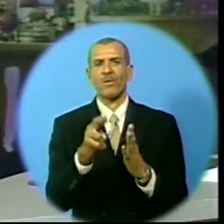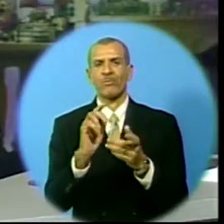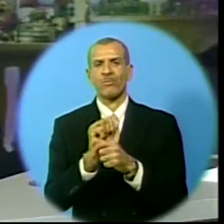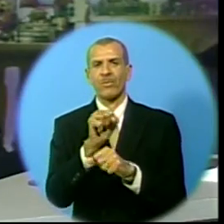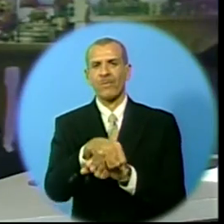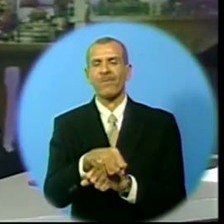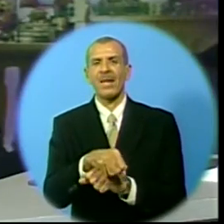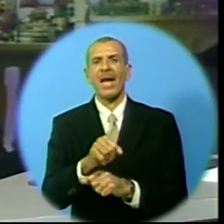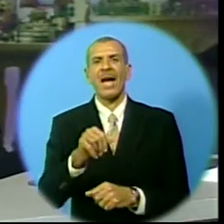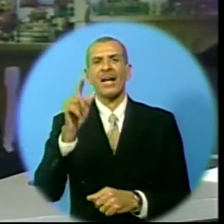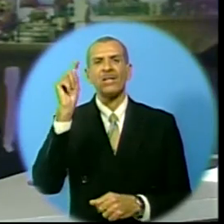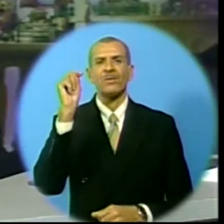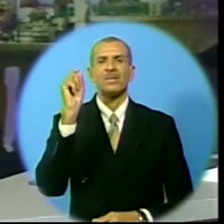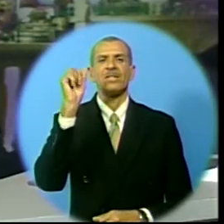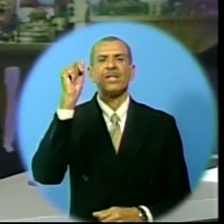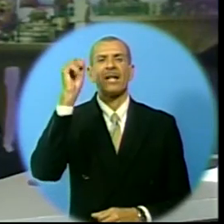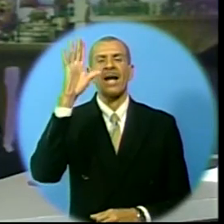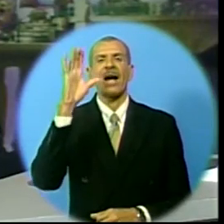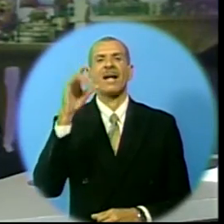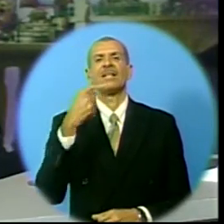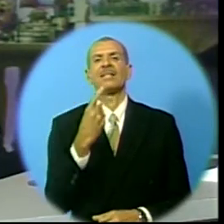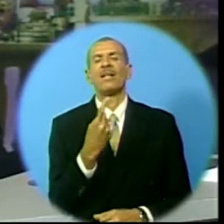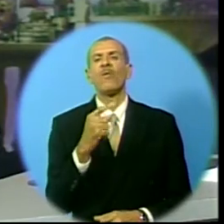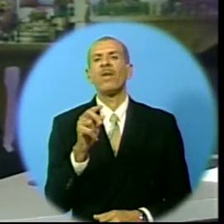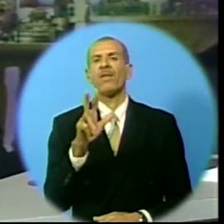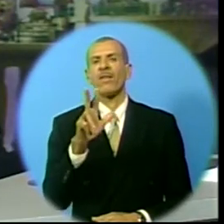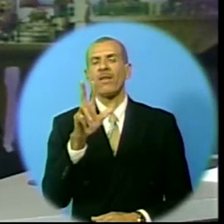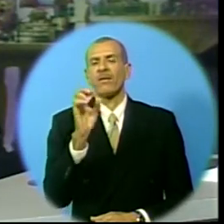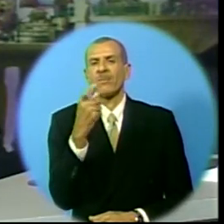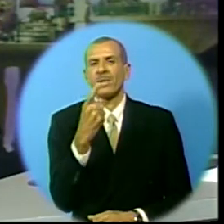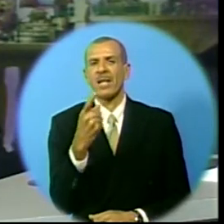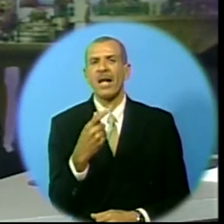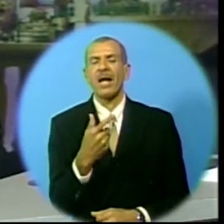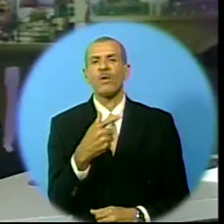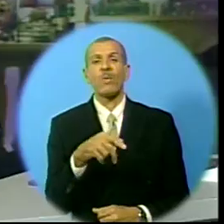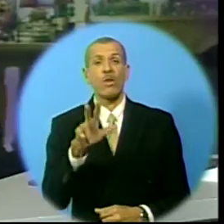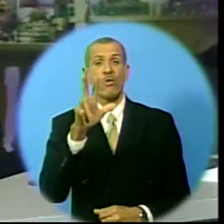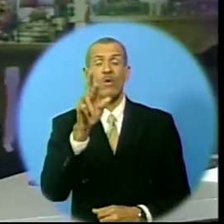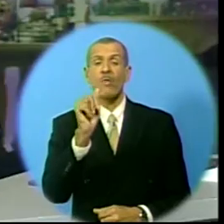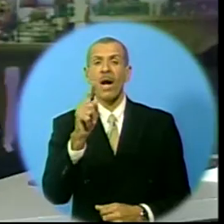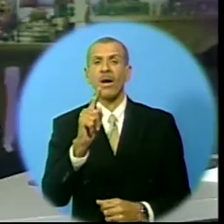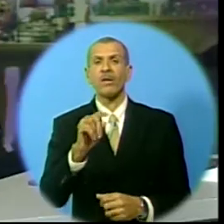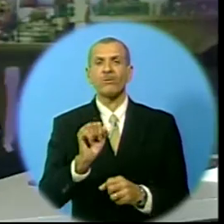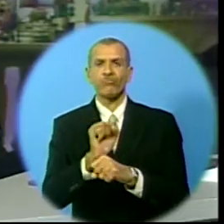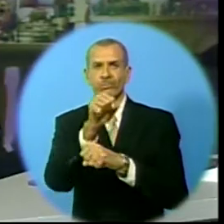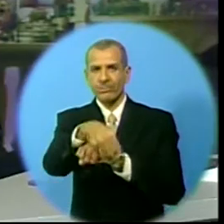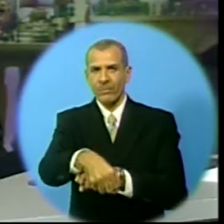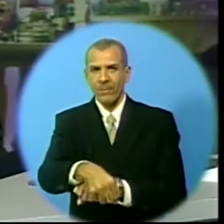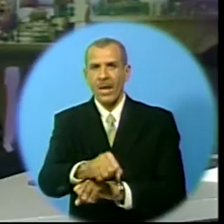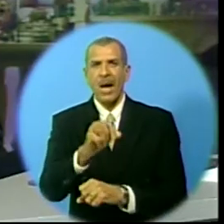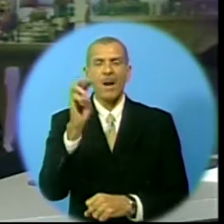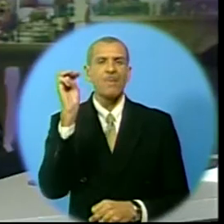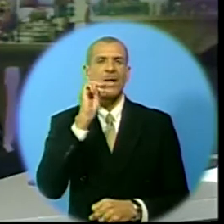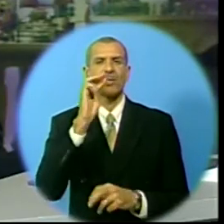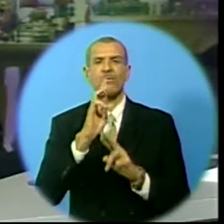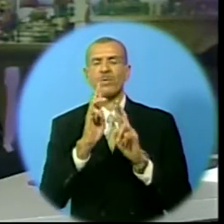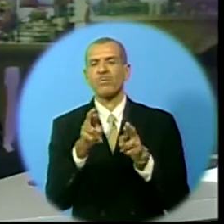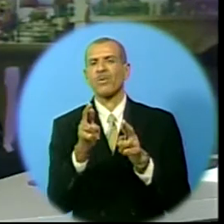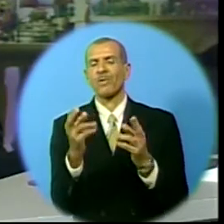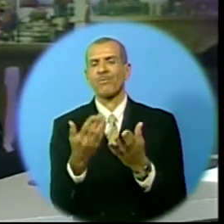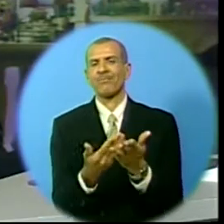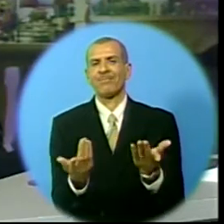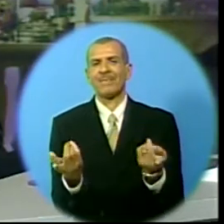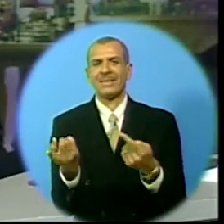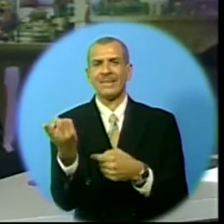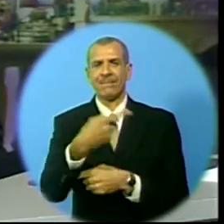Victrix was Teresa Clark of St. Giles, also of 30 points, but she broke three records. CBC's Marsha Boyce reports on some of today's events.